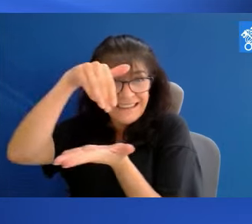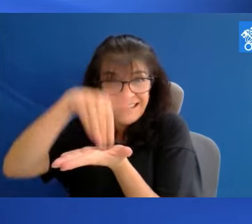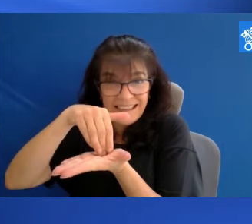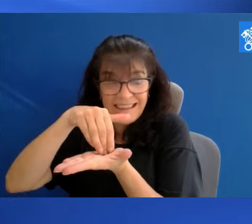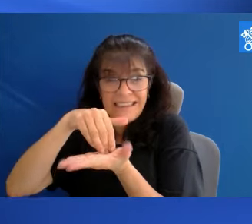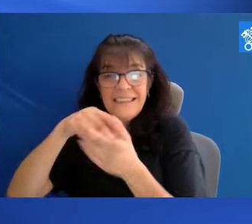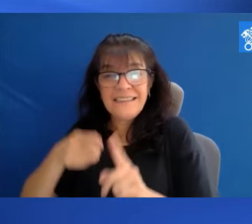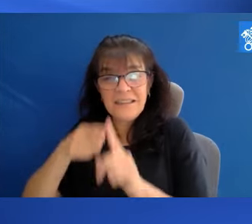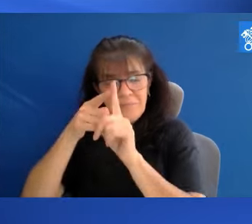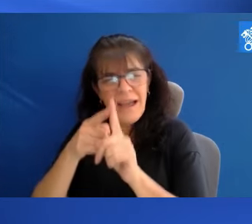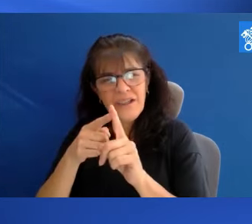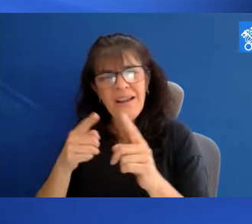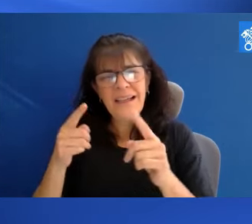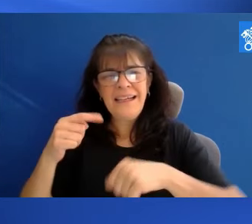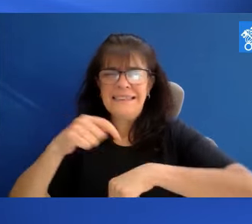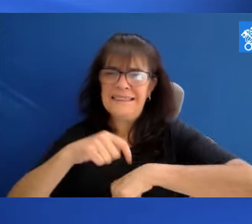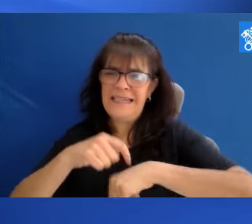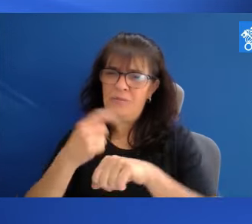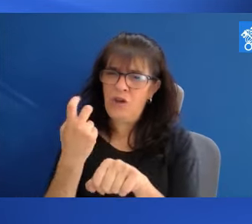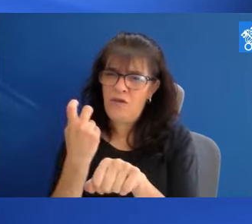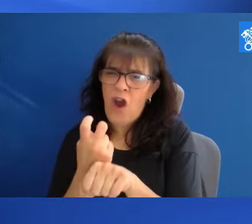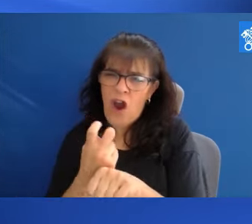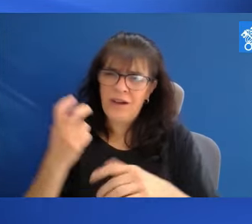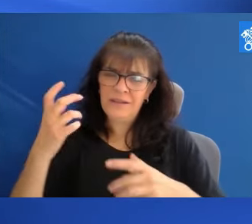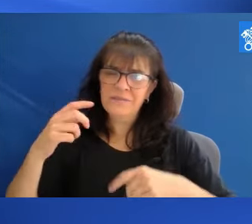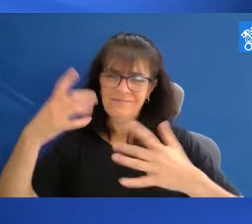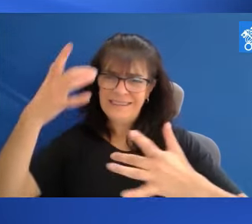delicate moments of life such as that of illness.